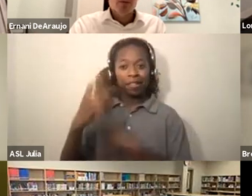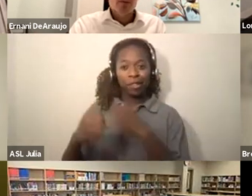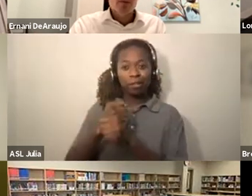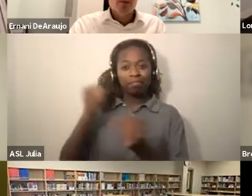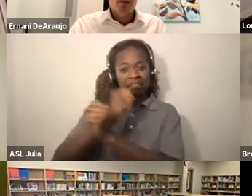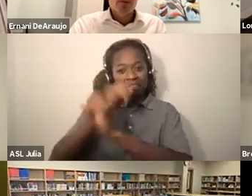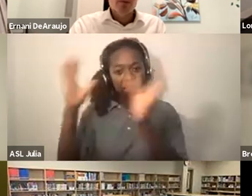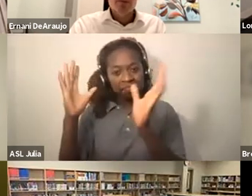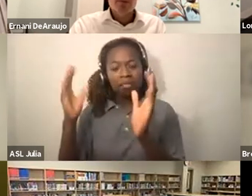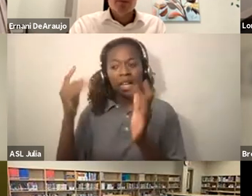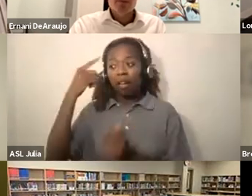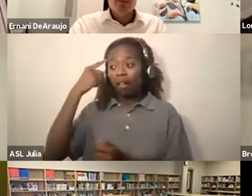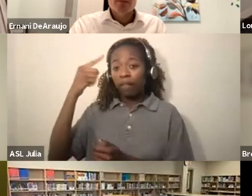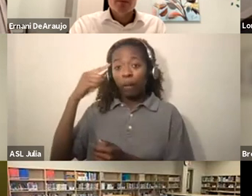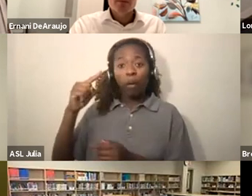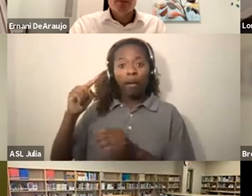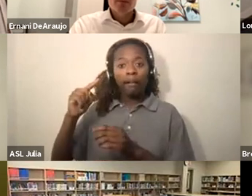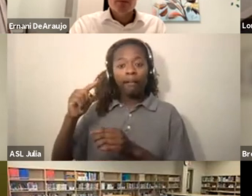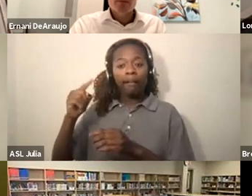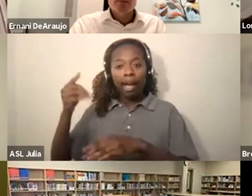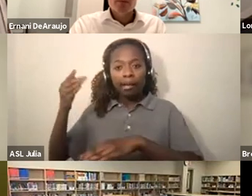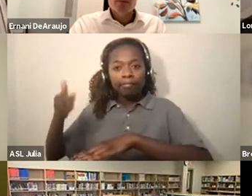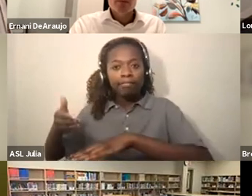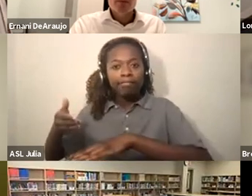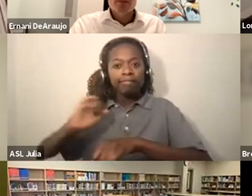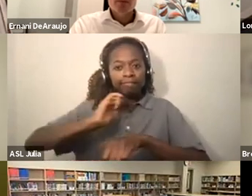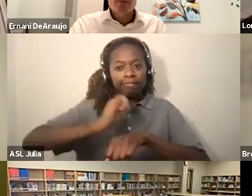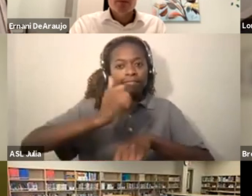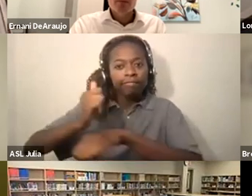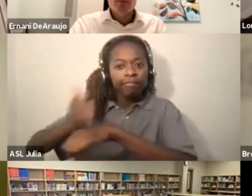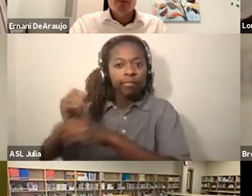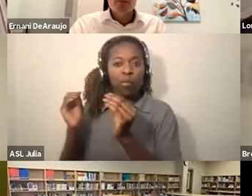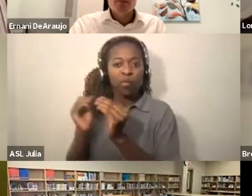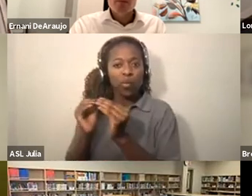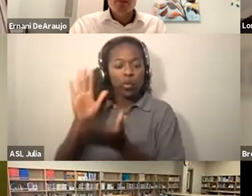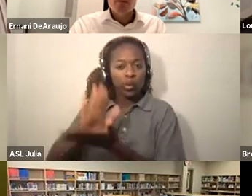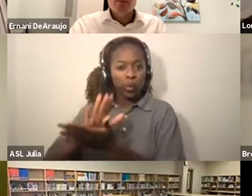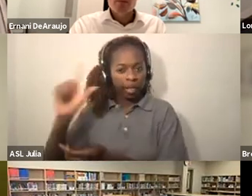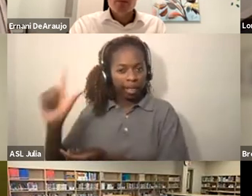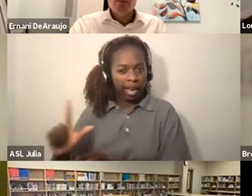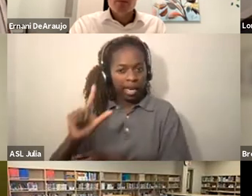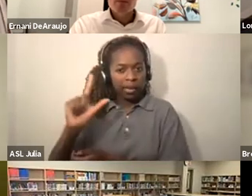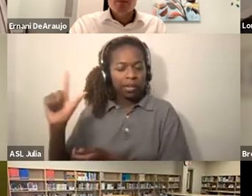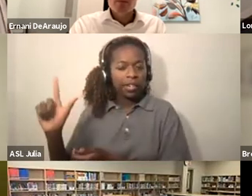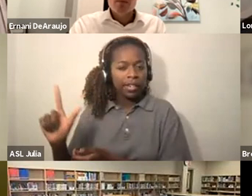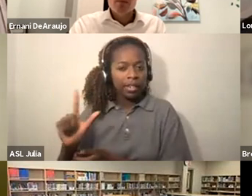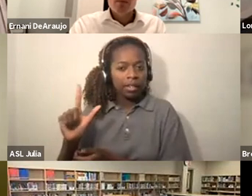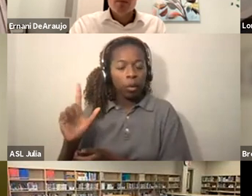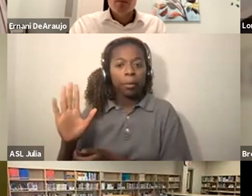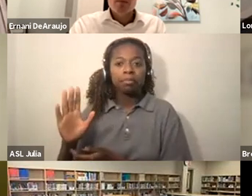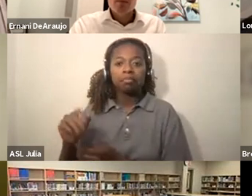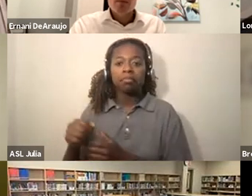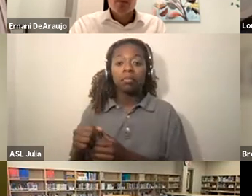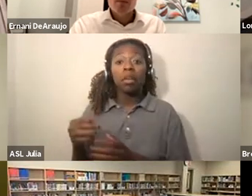to increase school libraries in every single boston public schools unless you're like right next to a